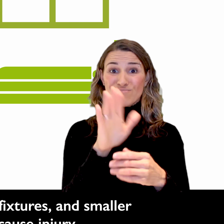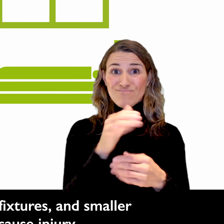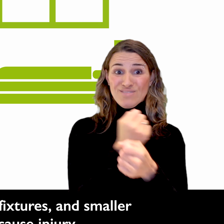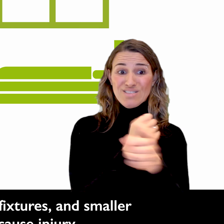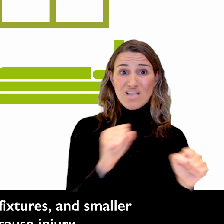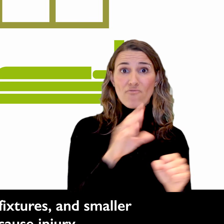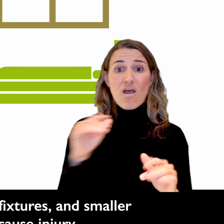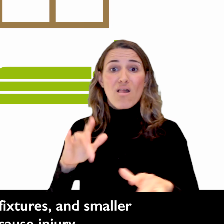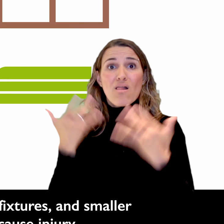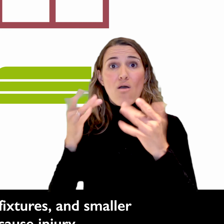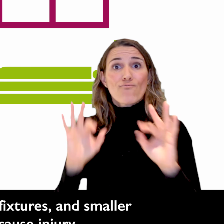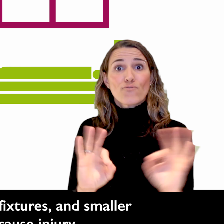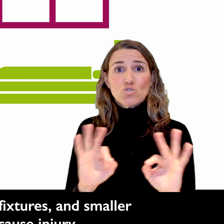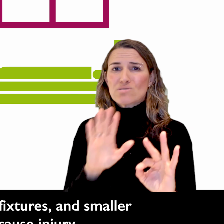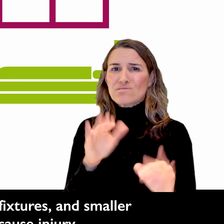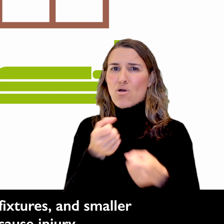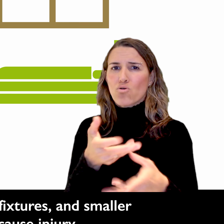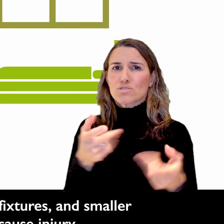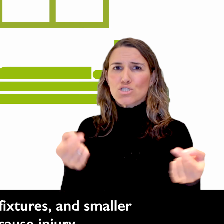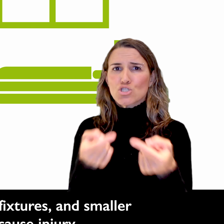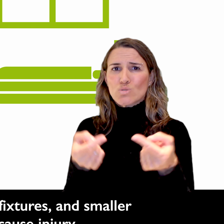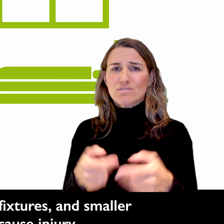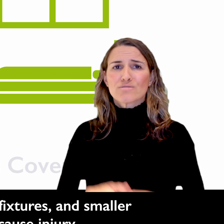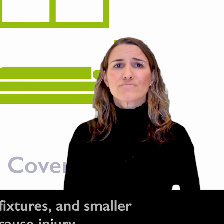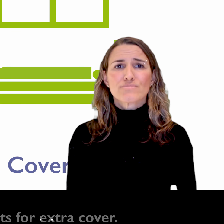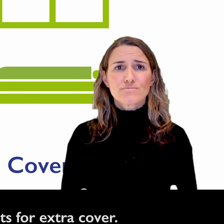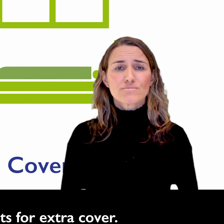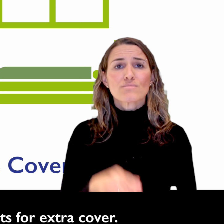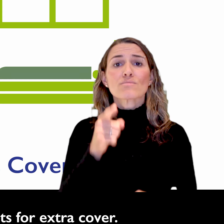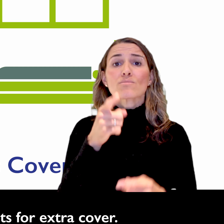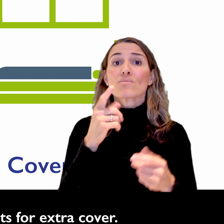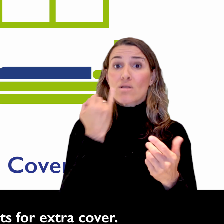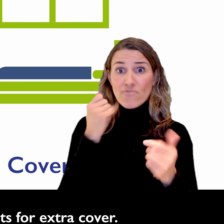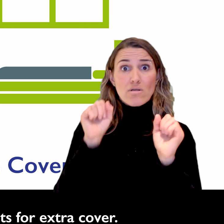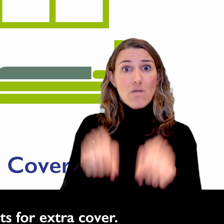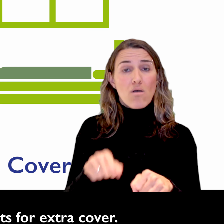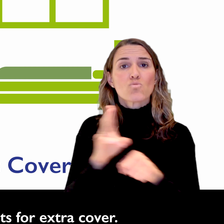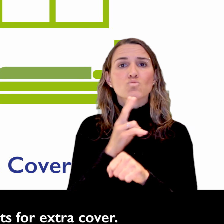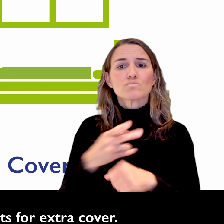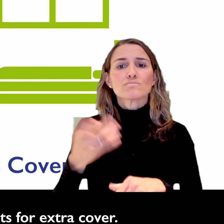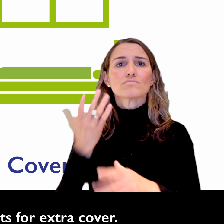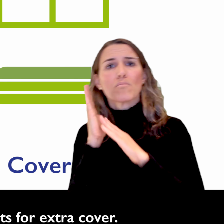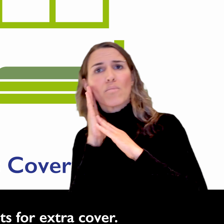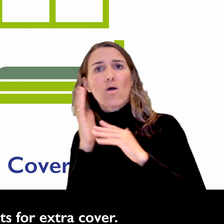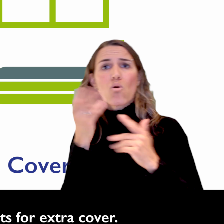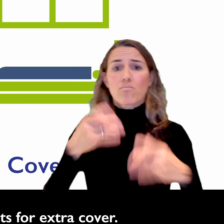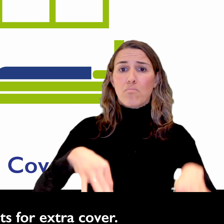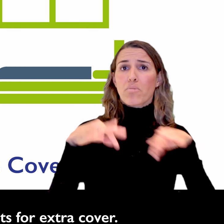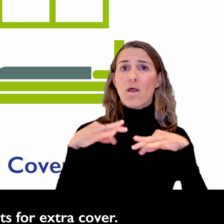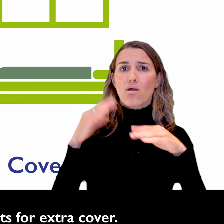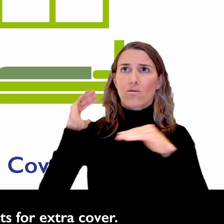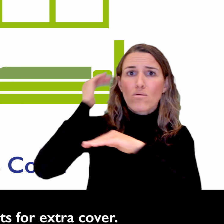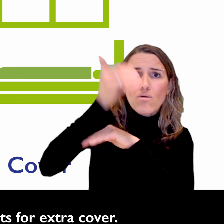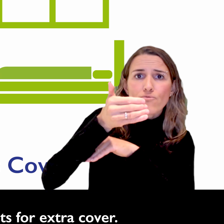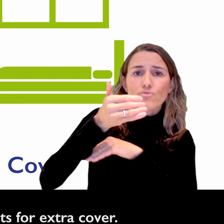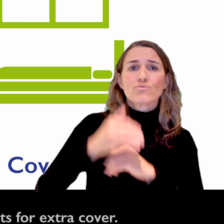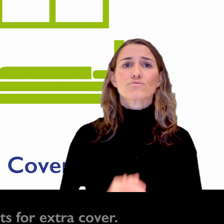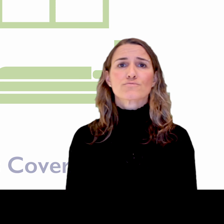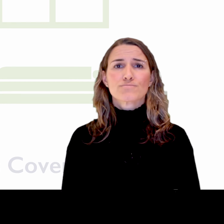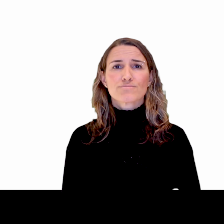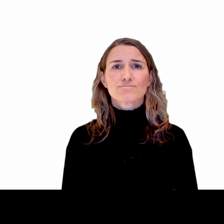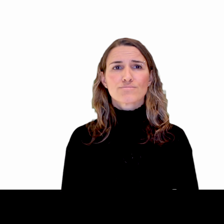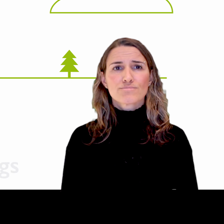smaller and lighter furniture that could cause injury. When possible, use bedding or blankets for extra